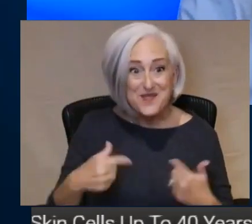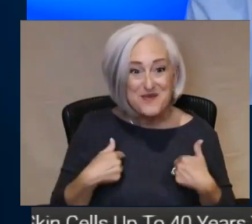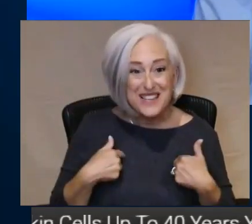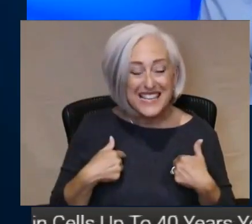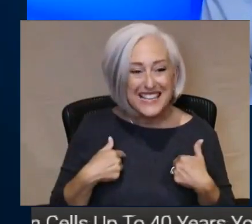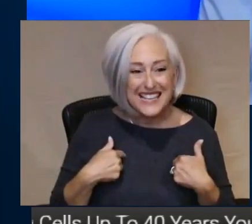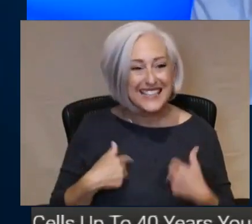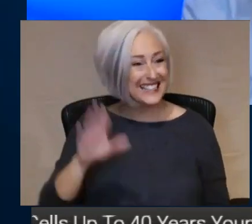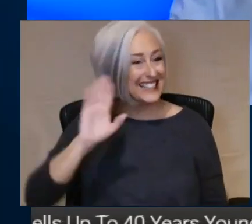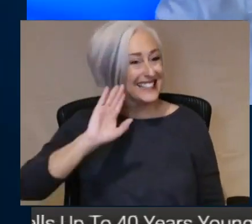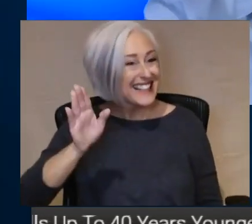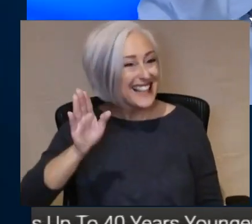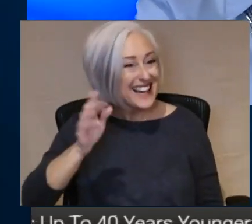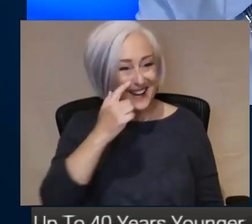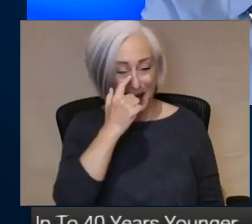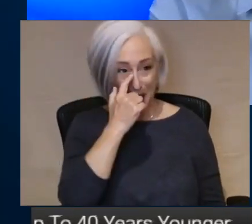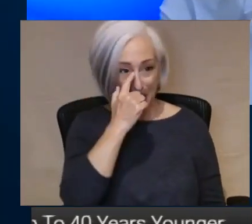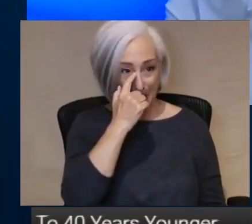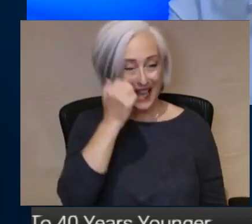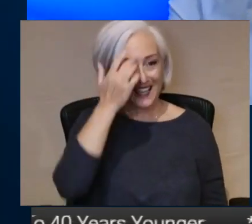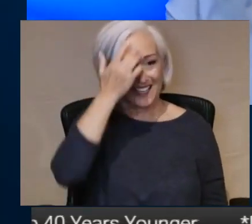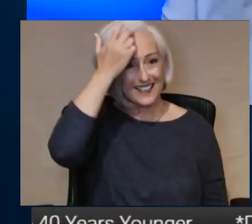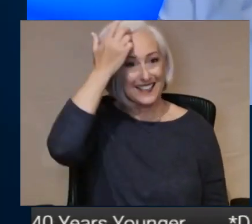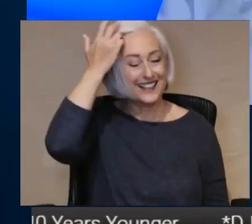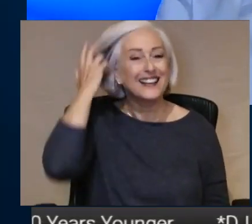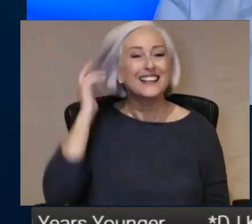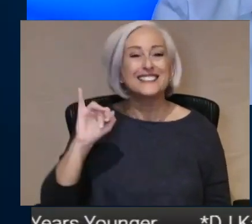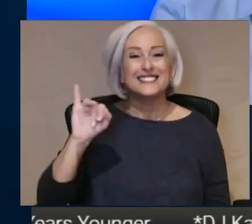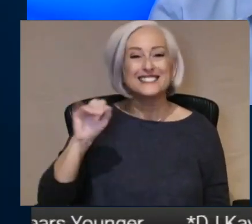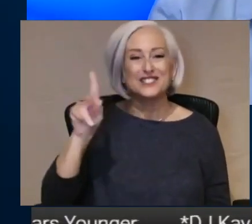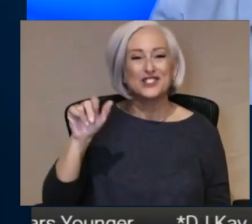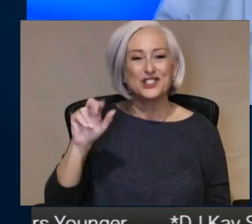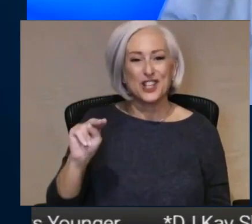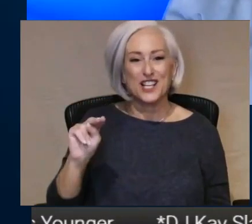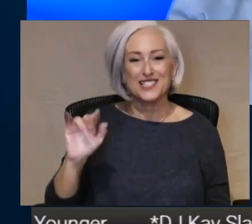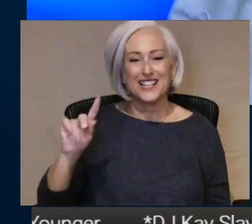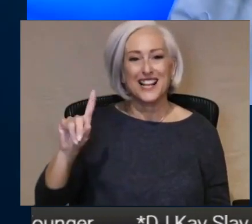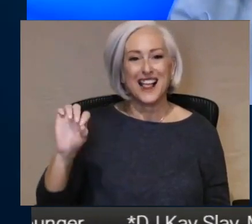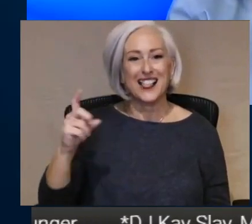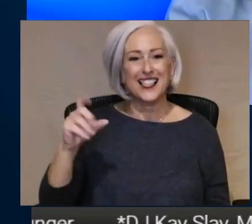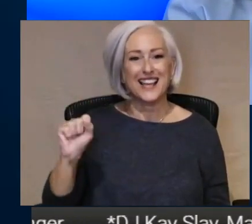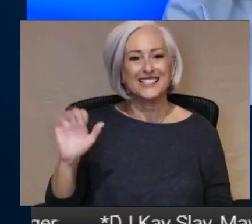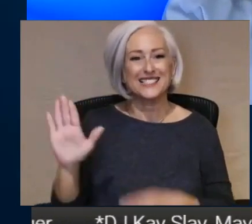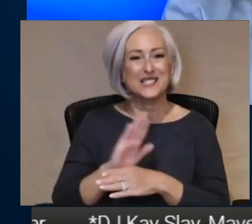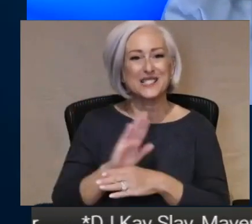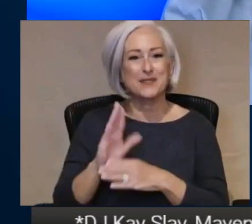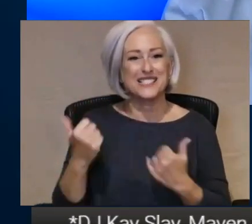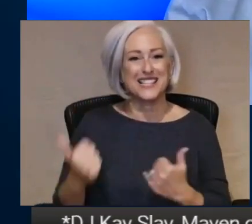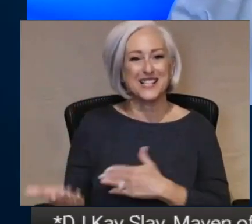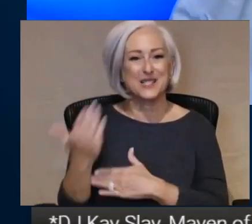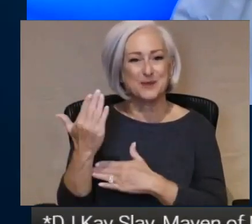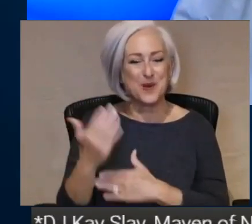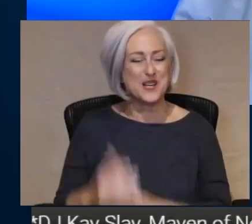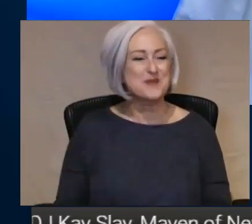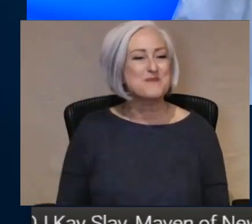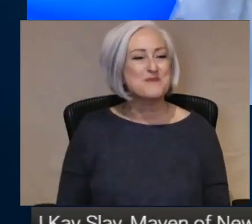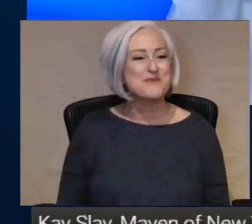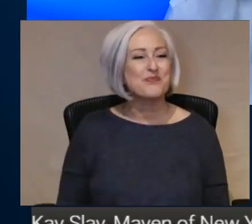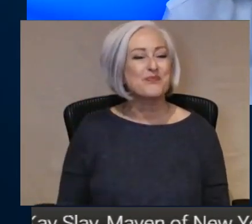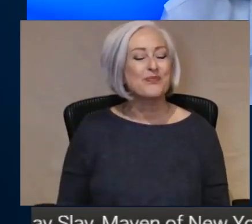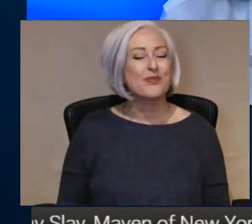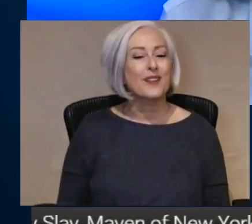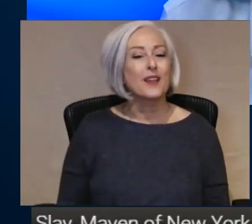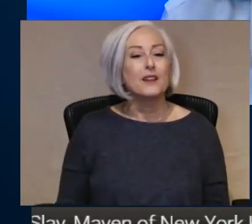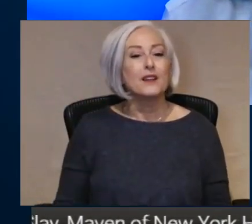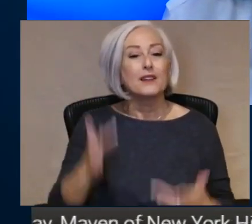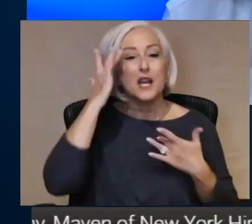Yeah. Hello, okay. Buddy. I know. Justin and Alexis both were busy this morning. But so the pandemic is